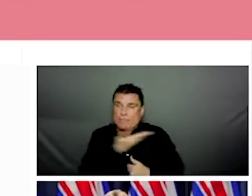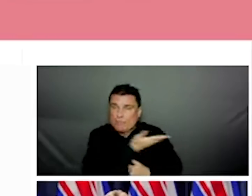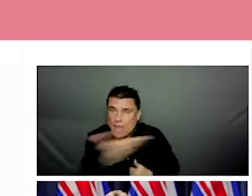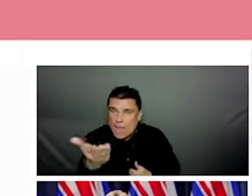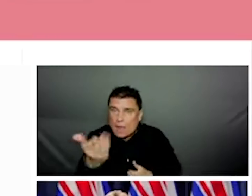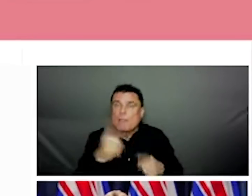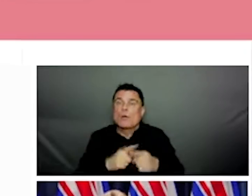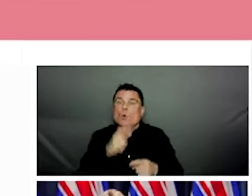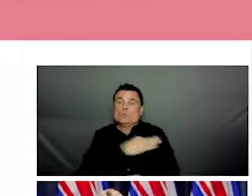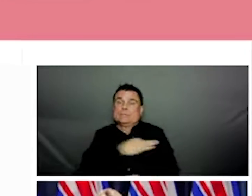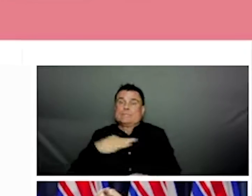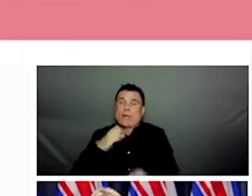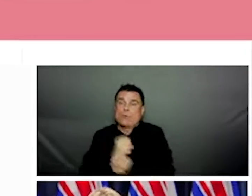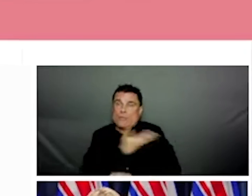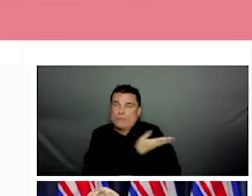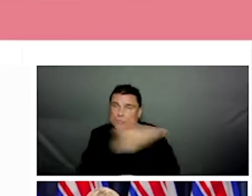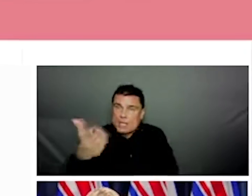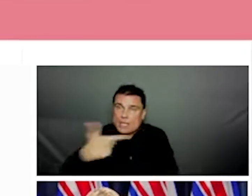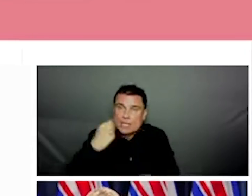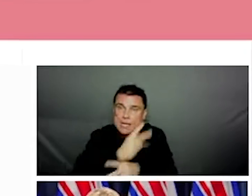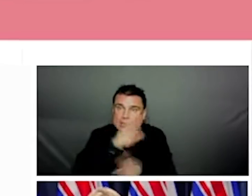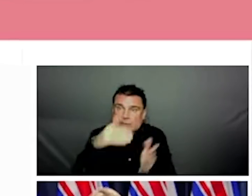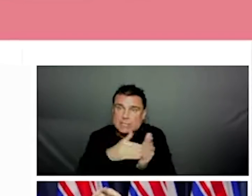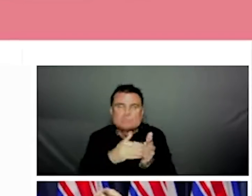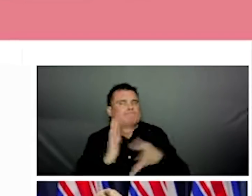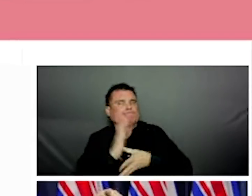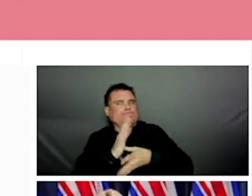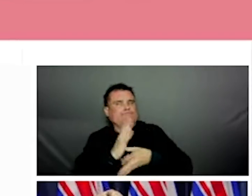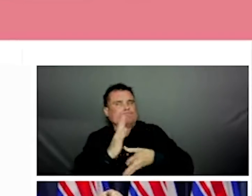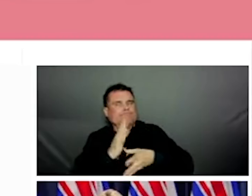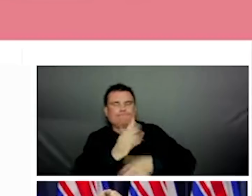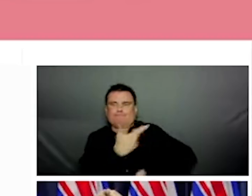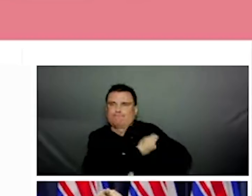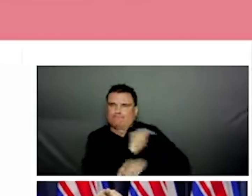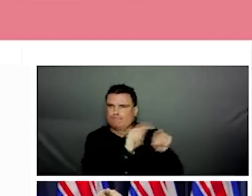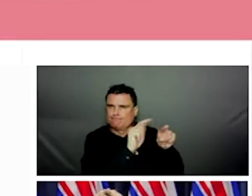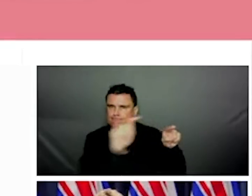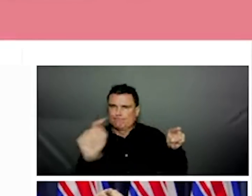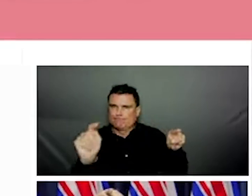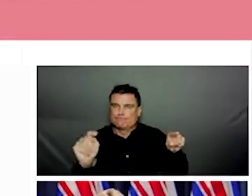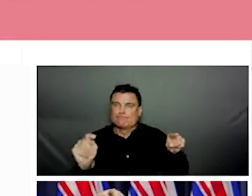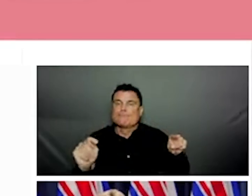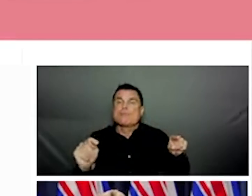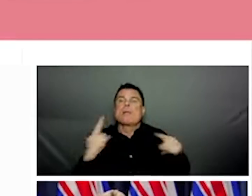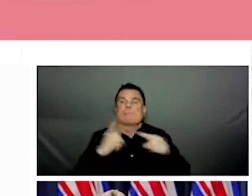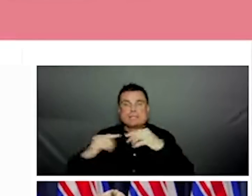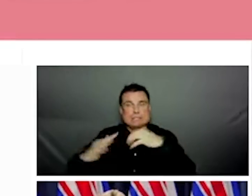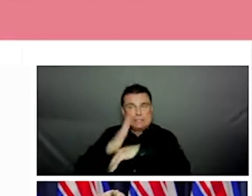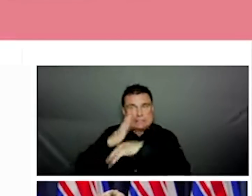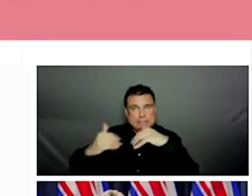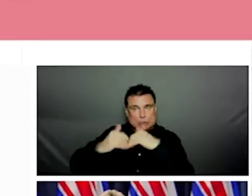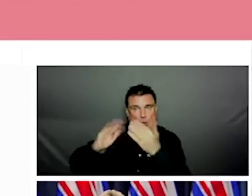lines of acute care and ongoing immunization in our at-risk First Nations communities.